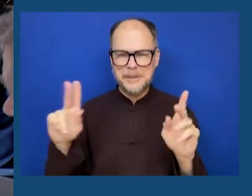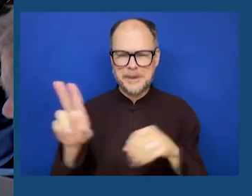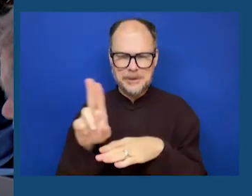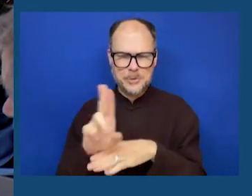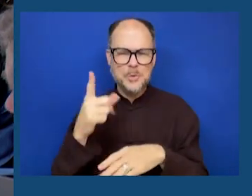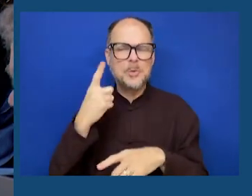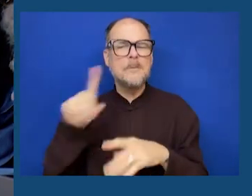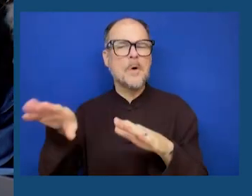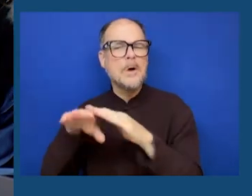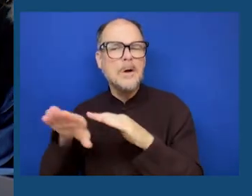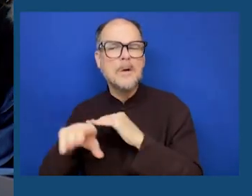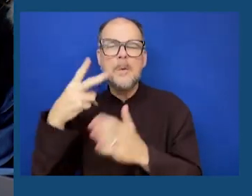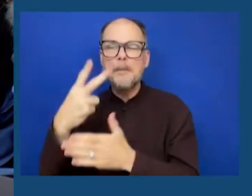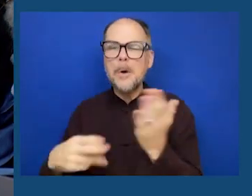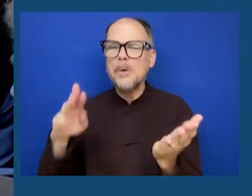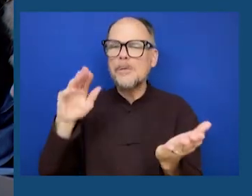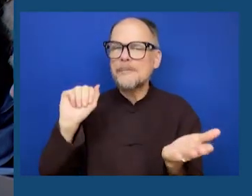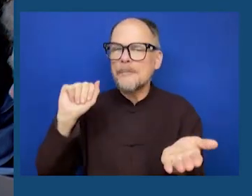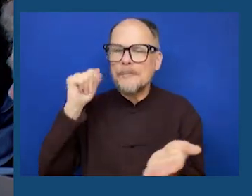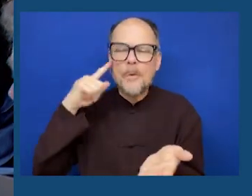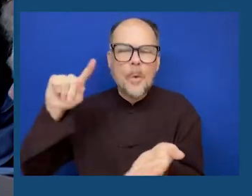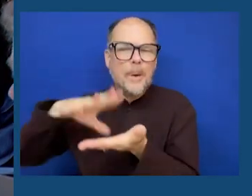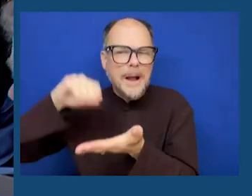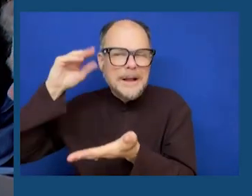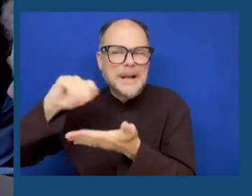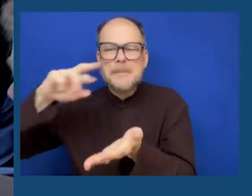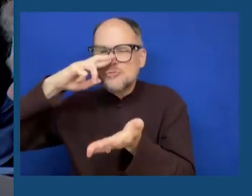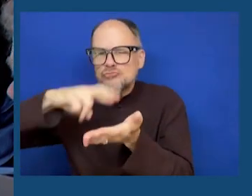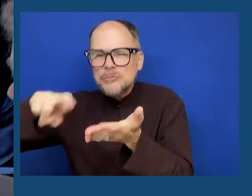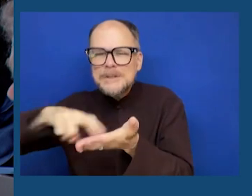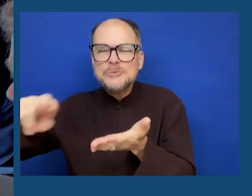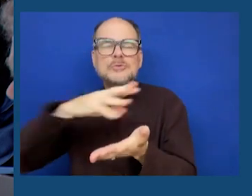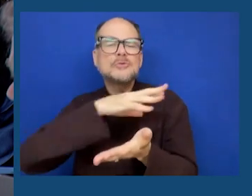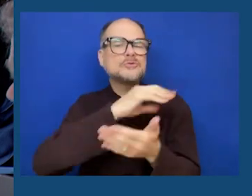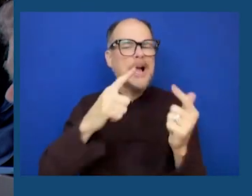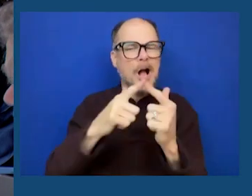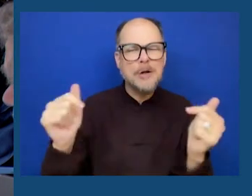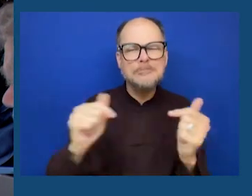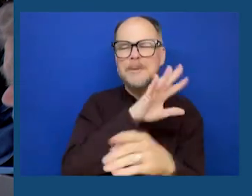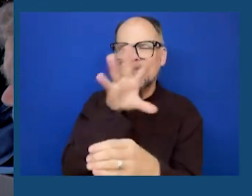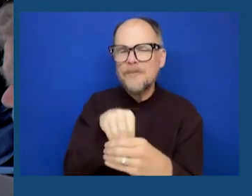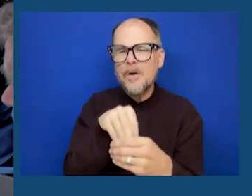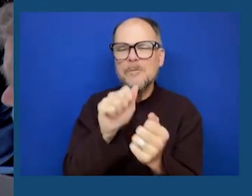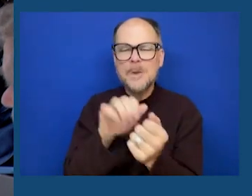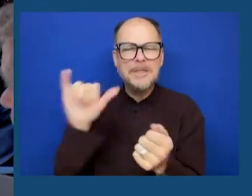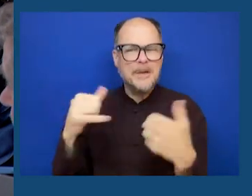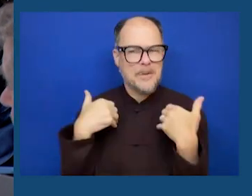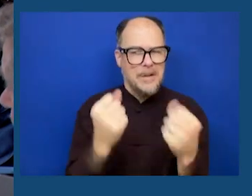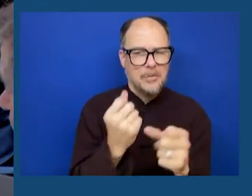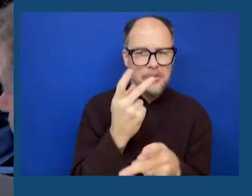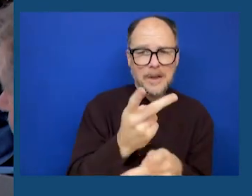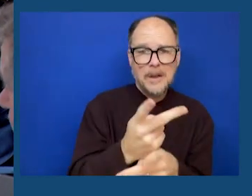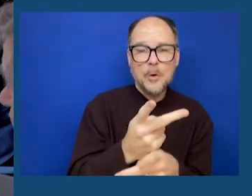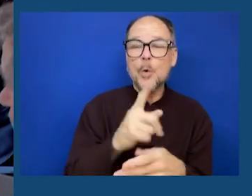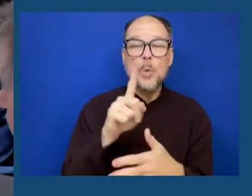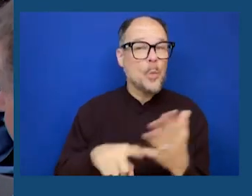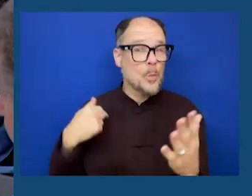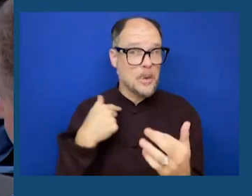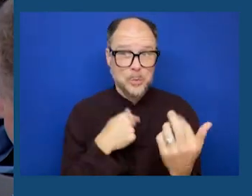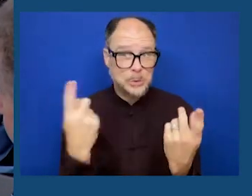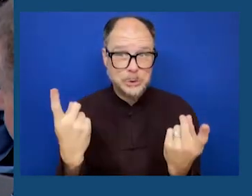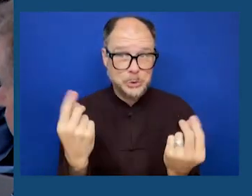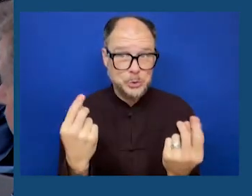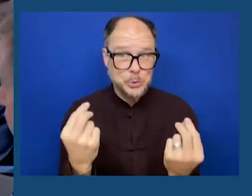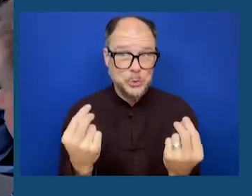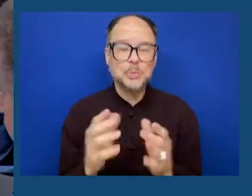academic medical centers, research institutions to use as part of their healthcare facility. And so what we've really done is combine